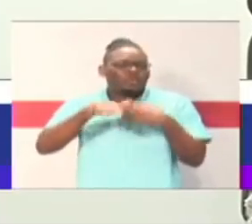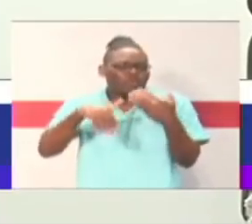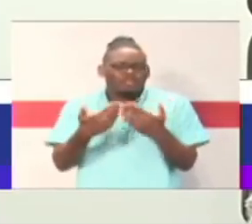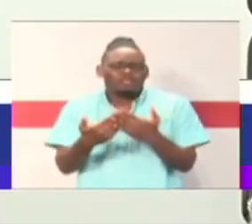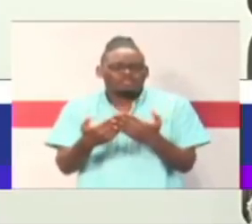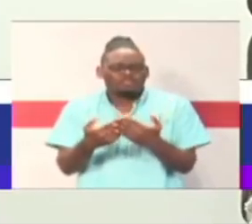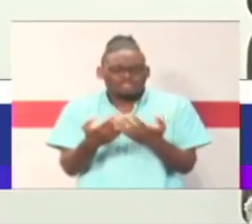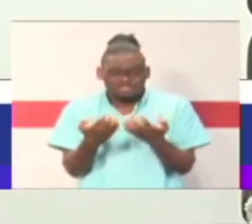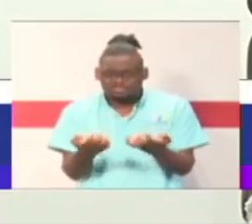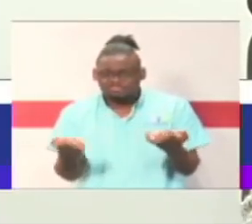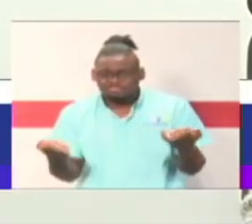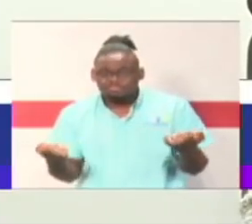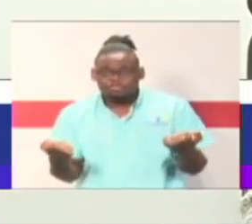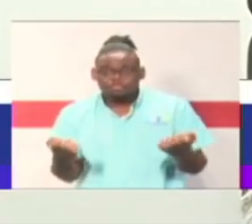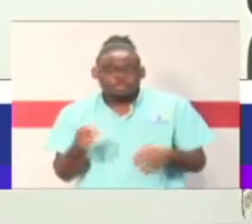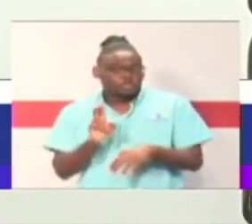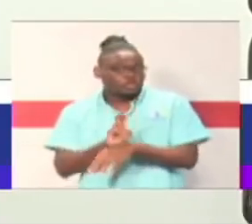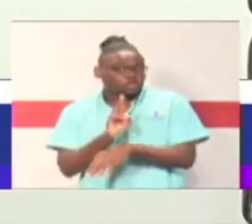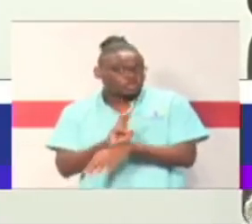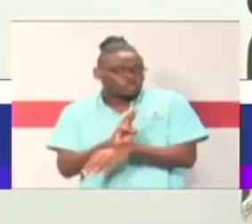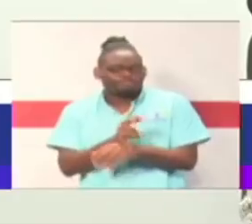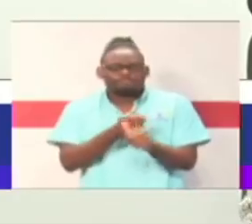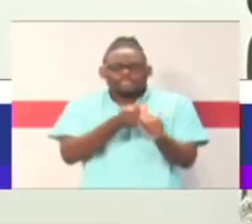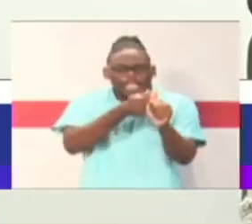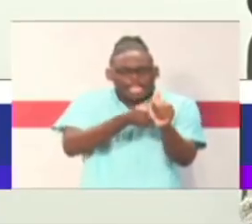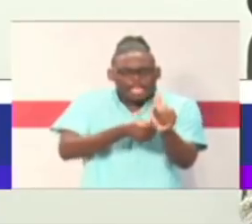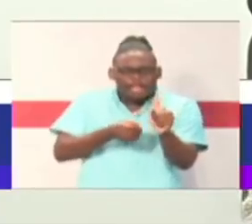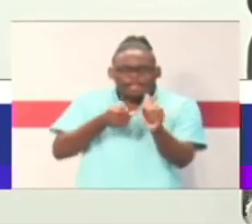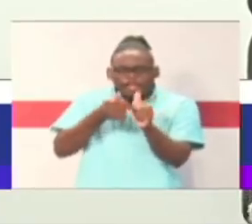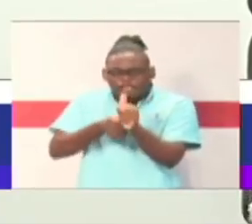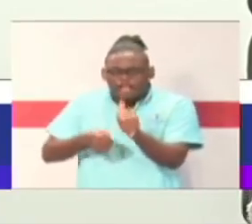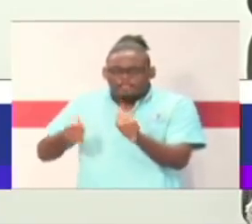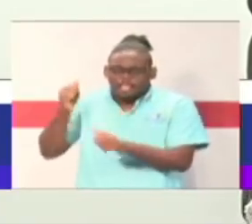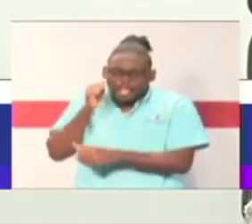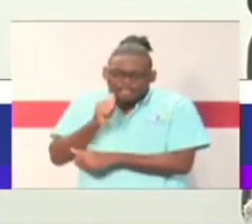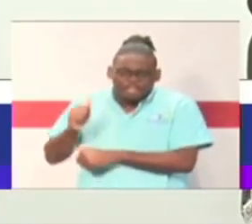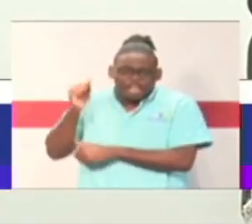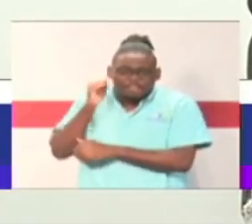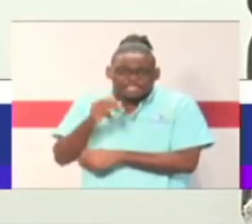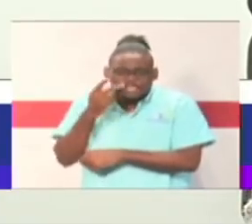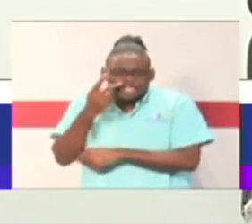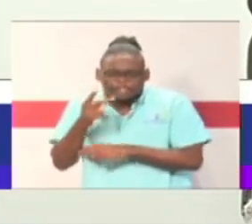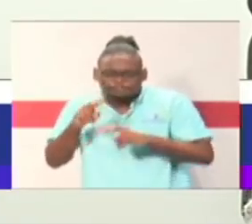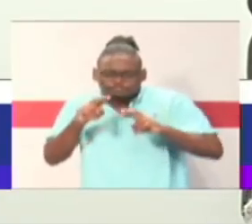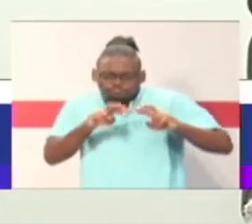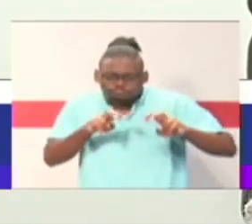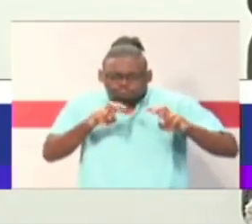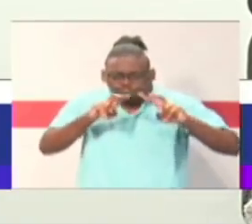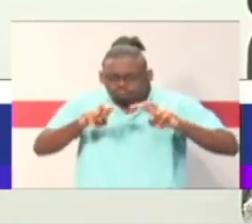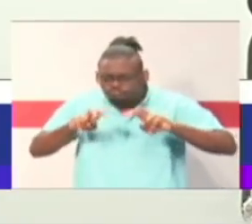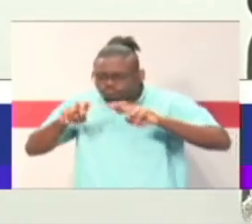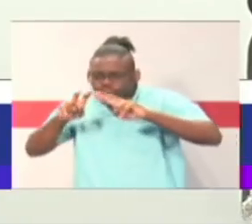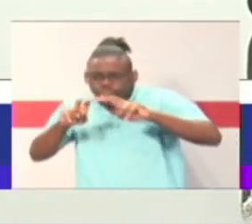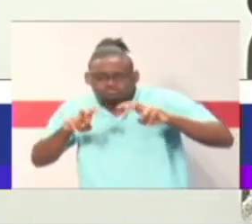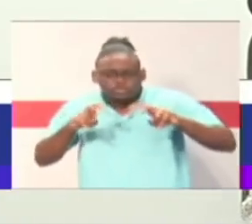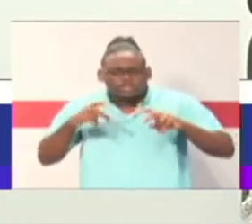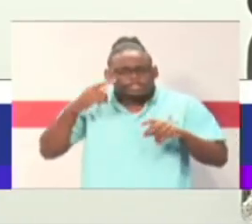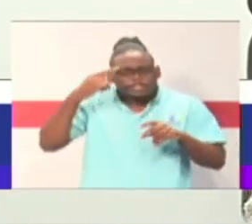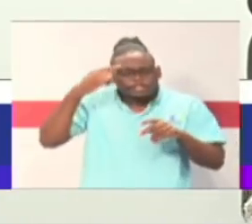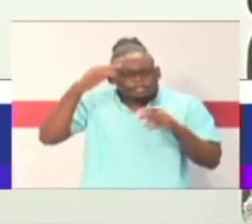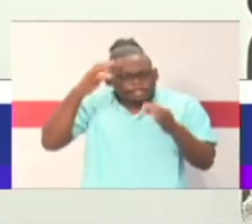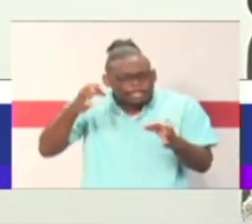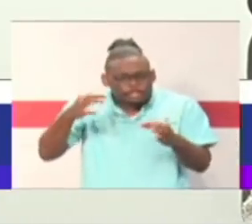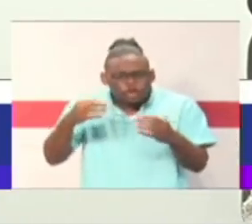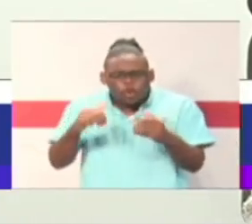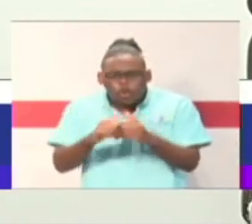we chart daily and which is presented at the media conferences to really look at the reallocation of resources. Yes, I